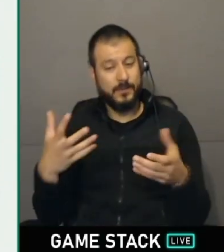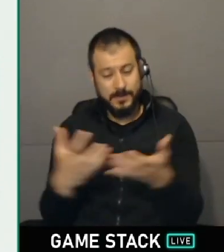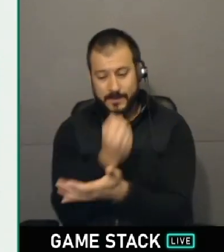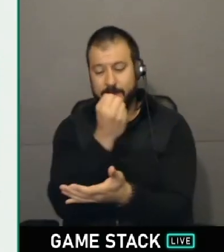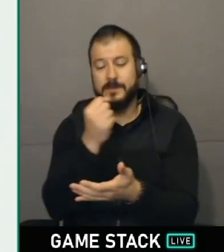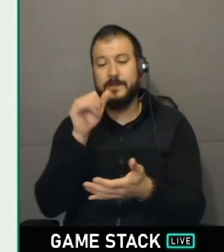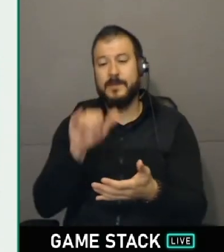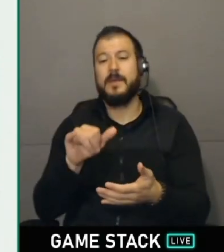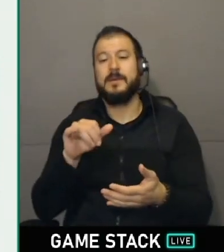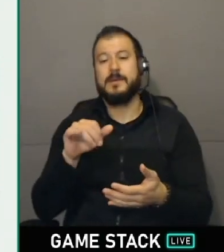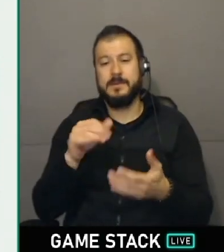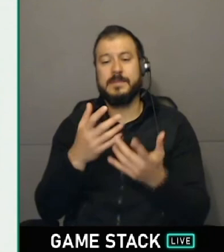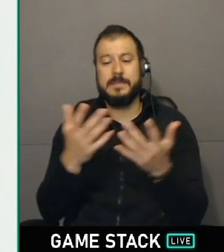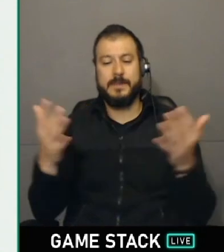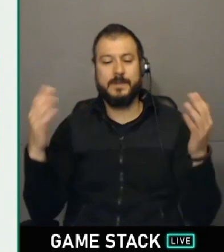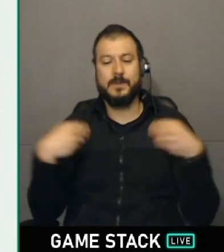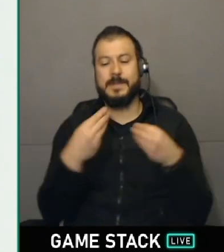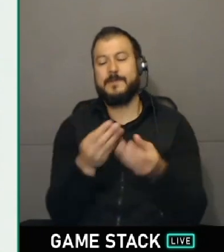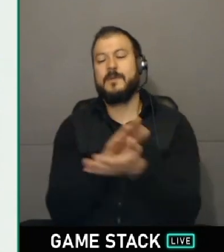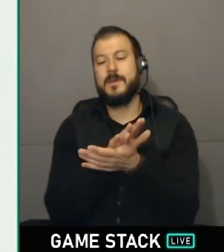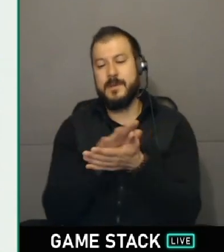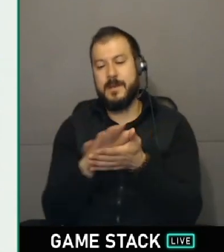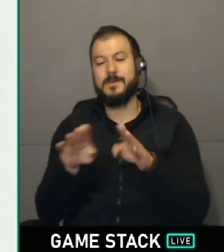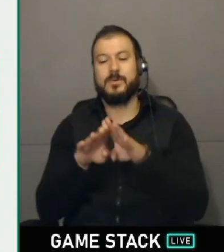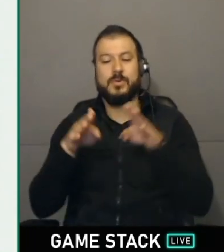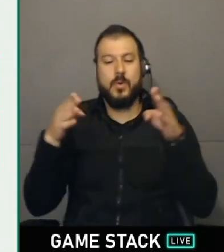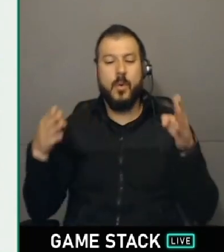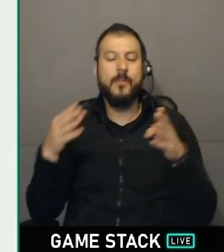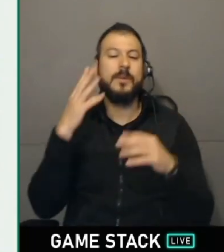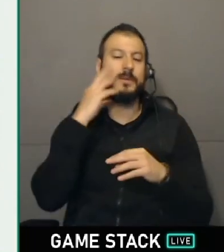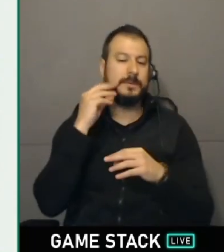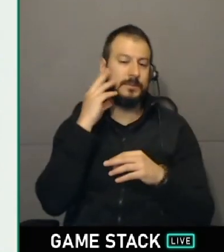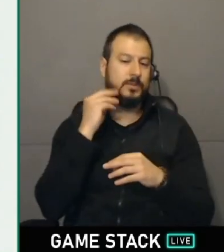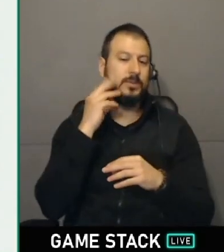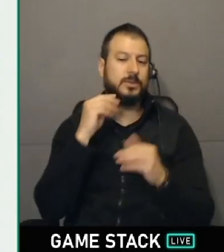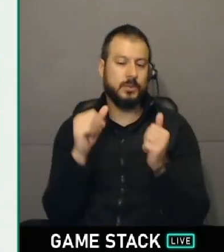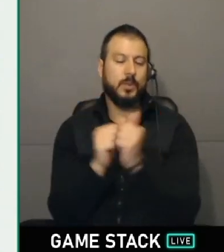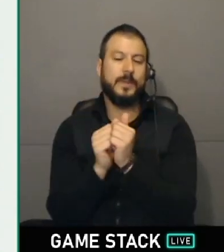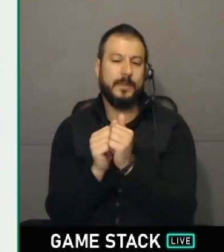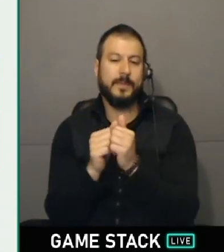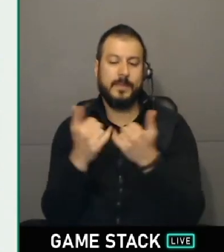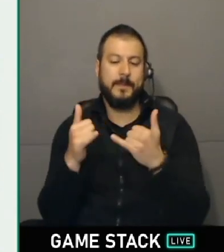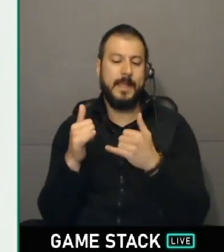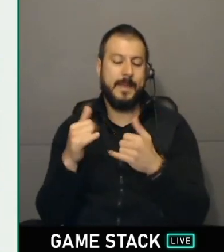spatial will give you a nice open experience with the playback.